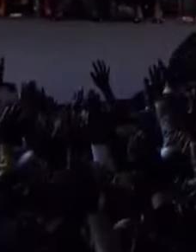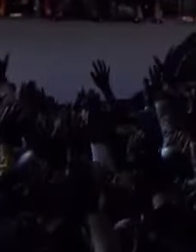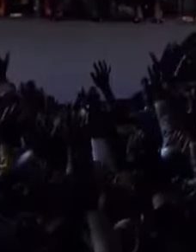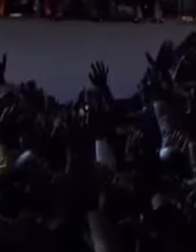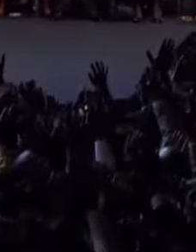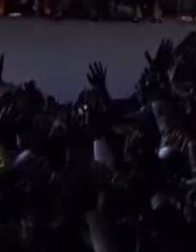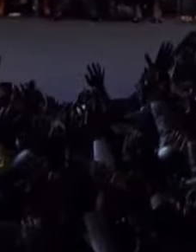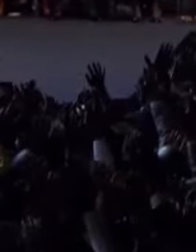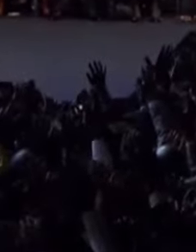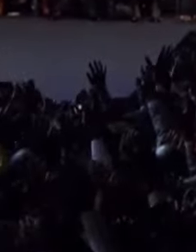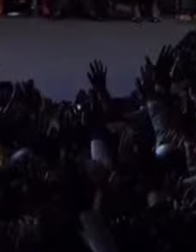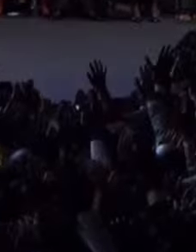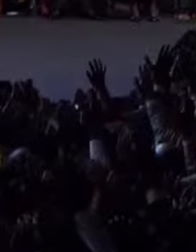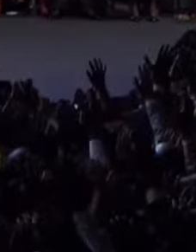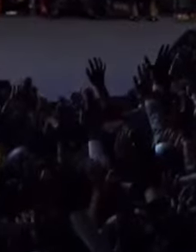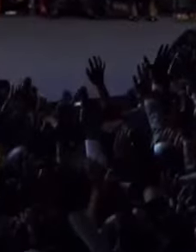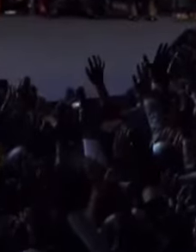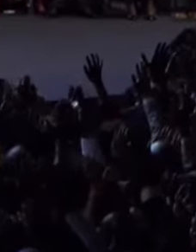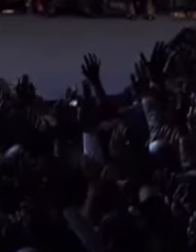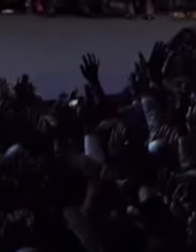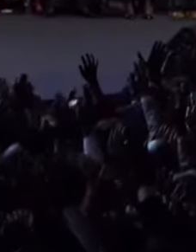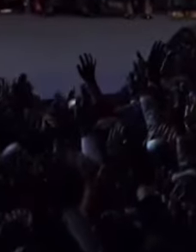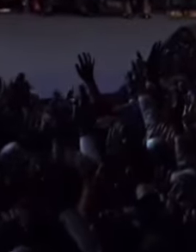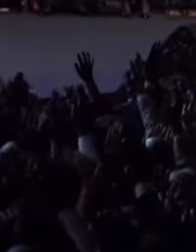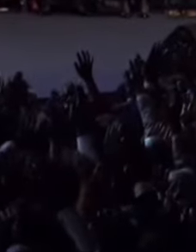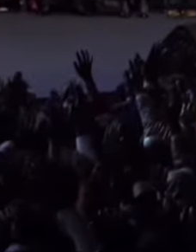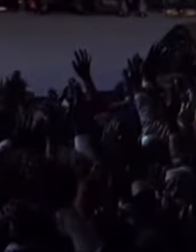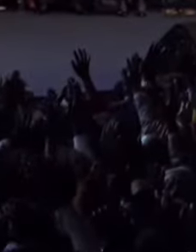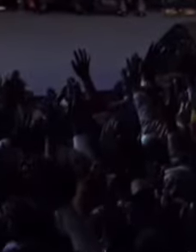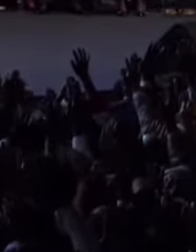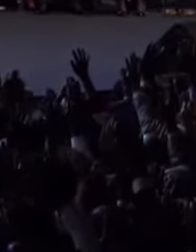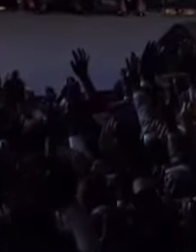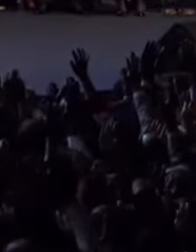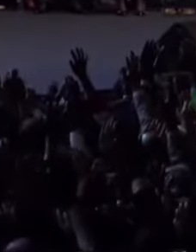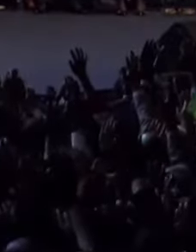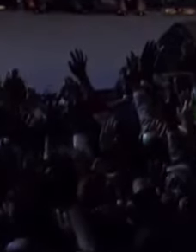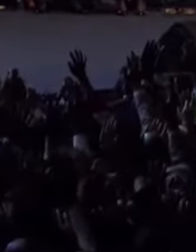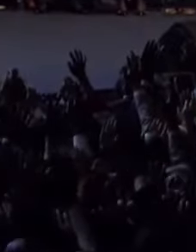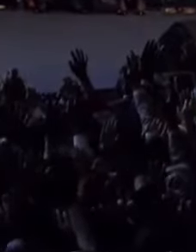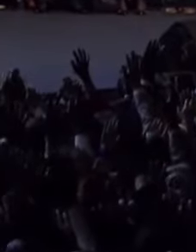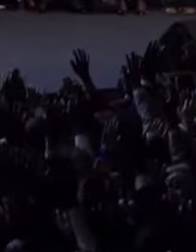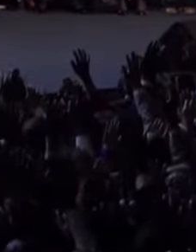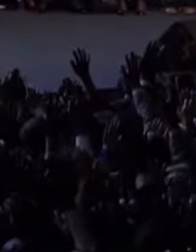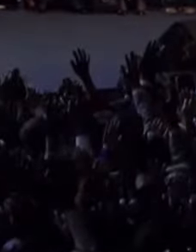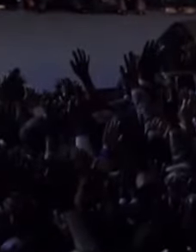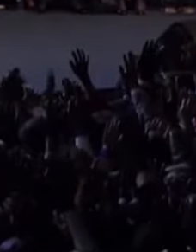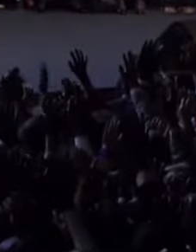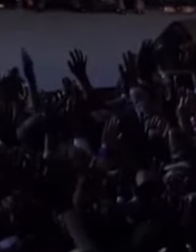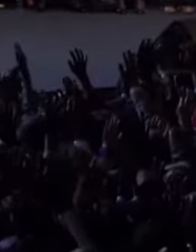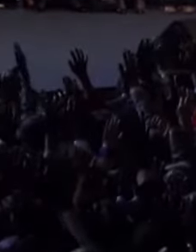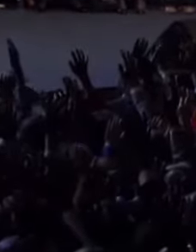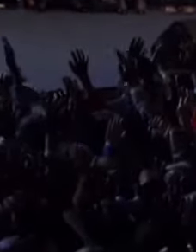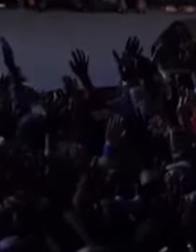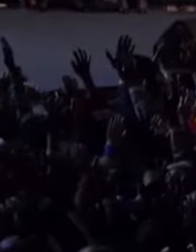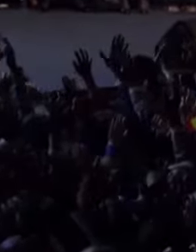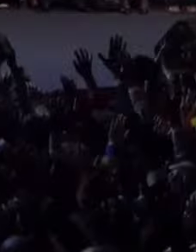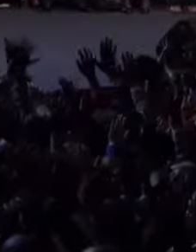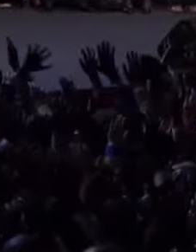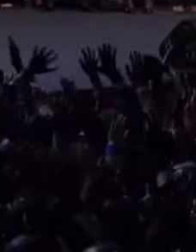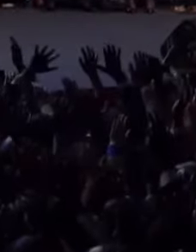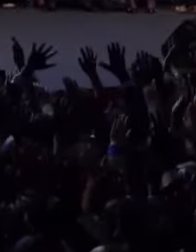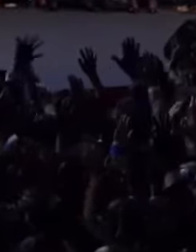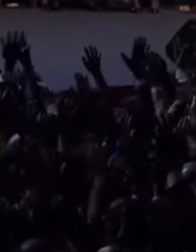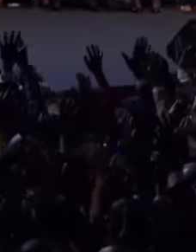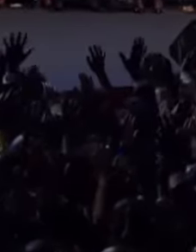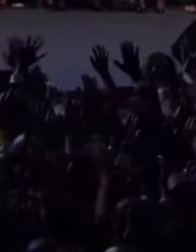forever forever my God my God forever I no longer belong to